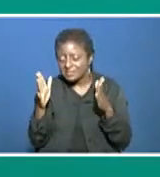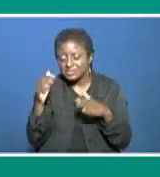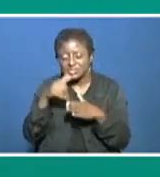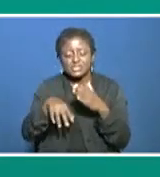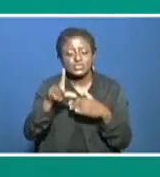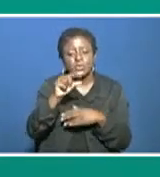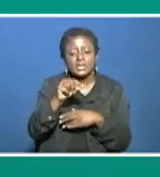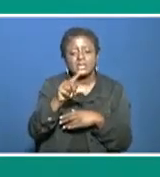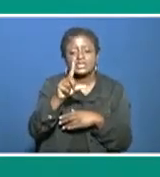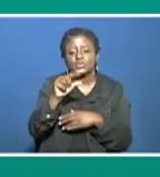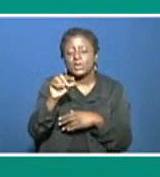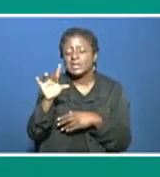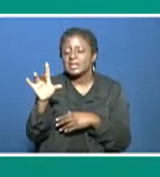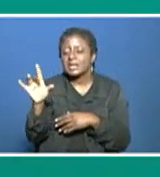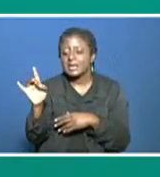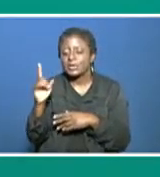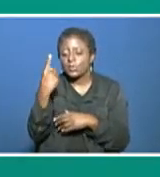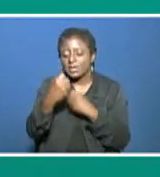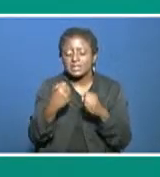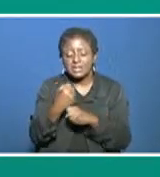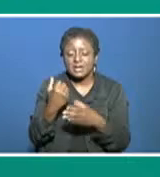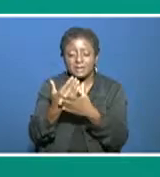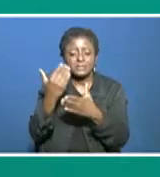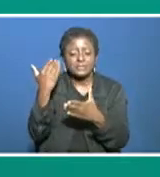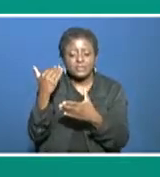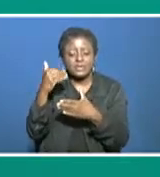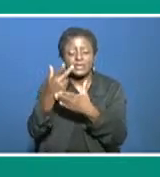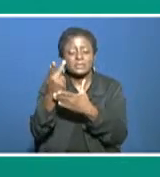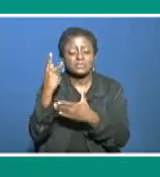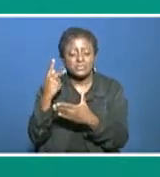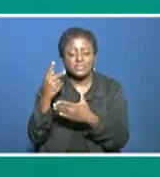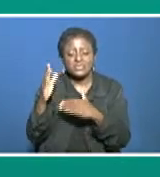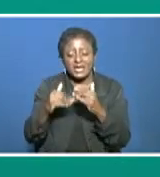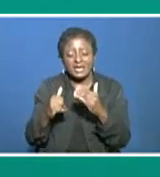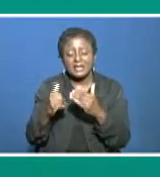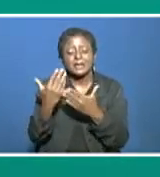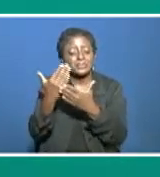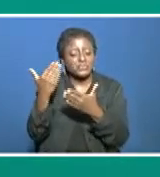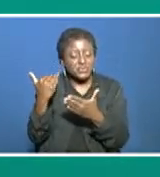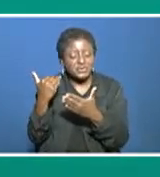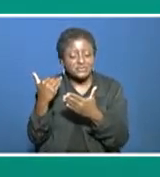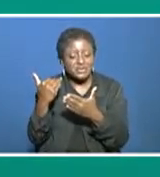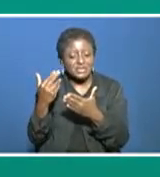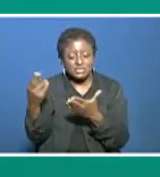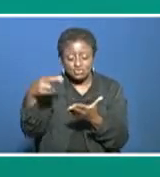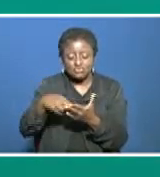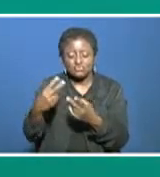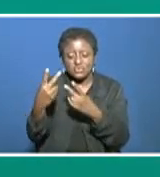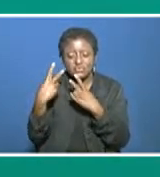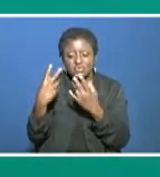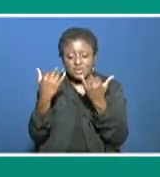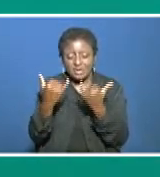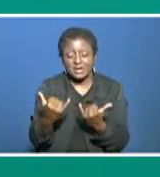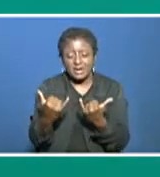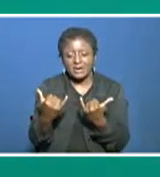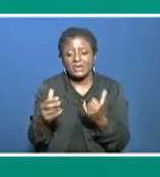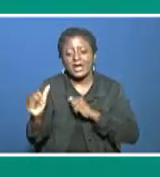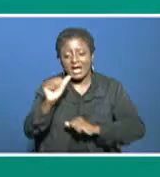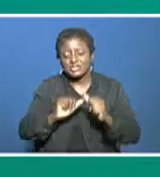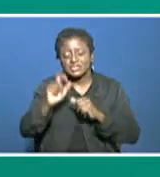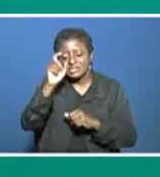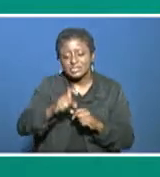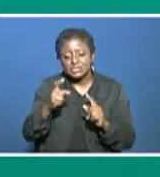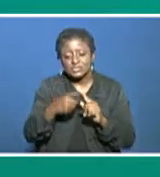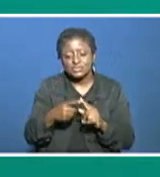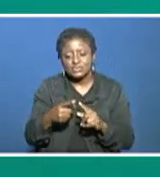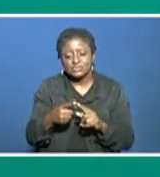year earlier than in previous actuarial review. Immediate actions are needed to restore not only